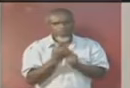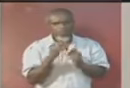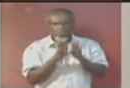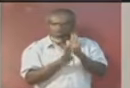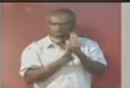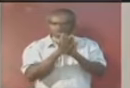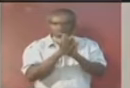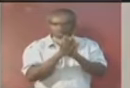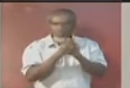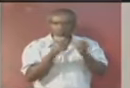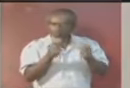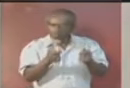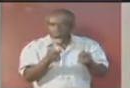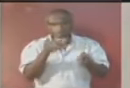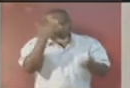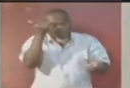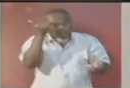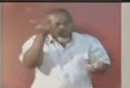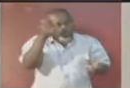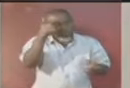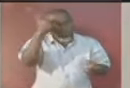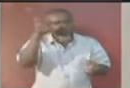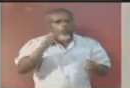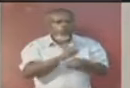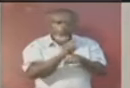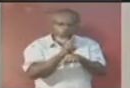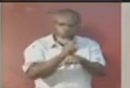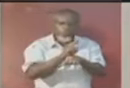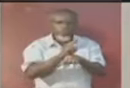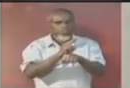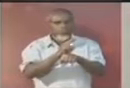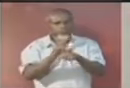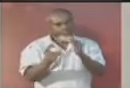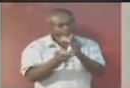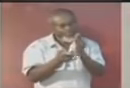using technologies that are being used in all those areas that you were speaking about.